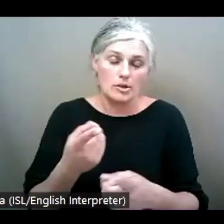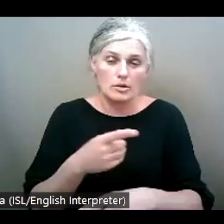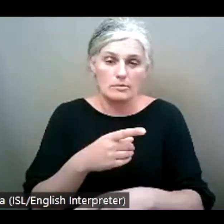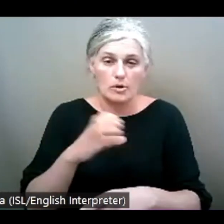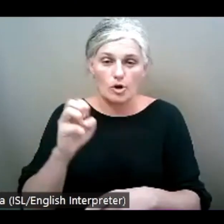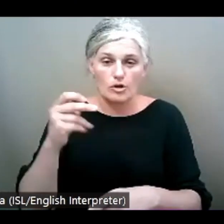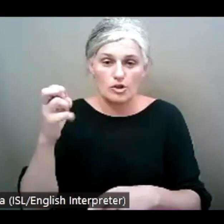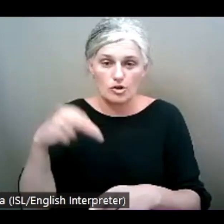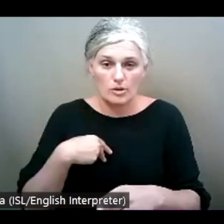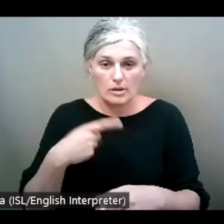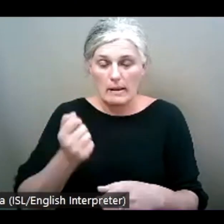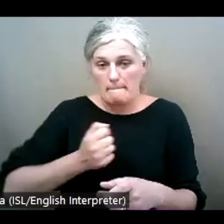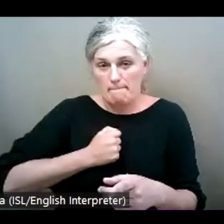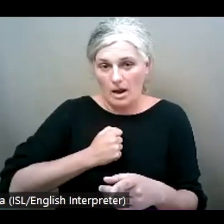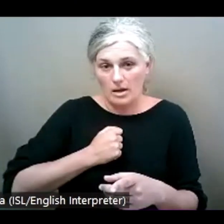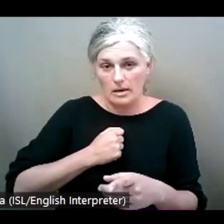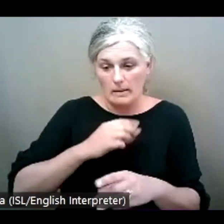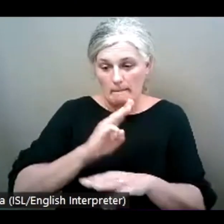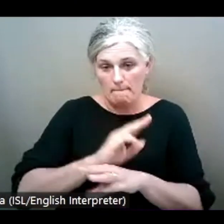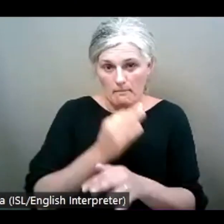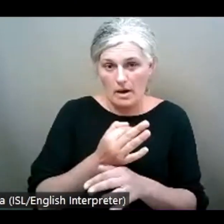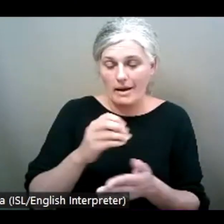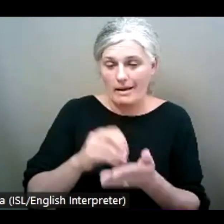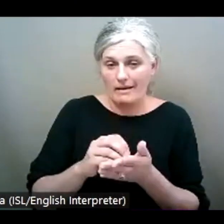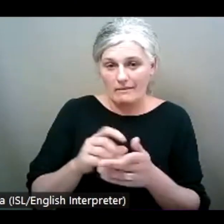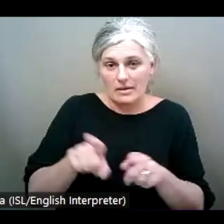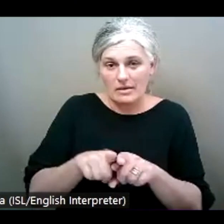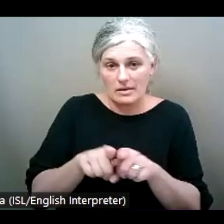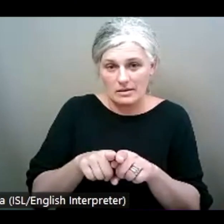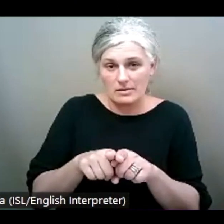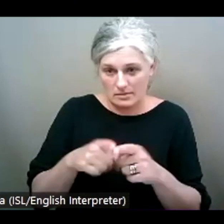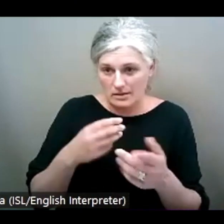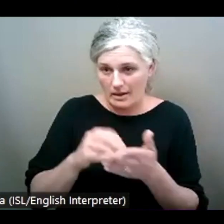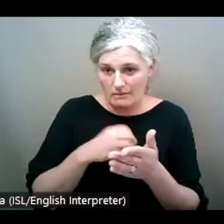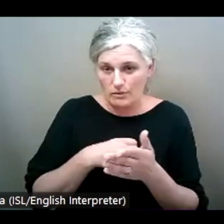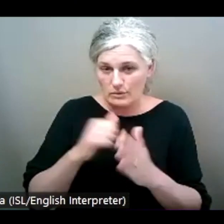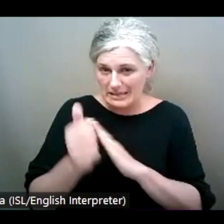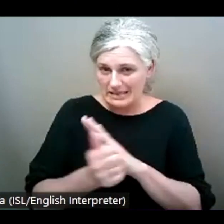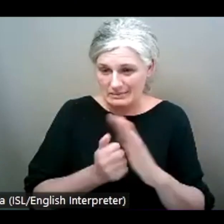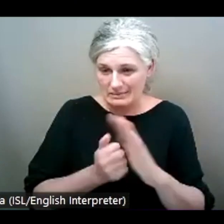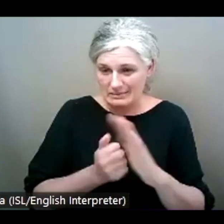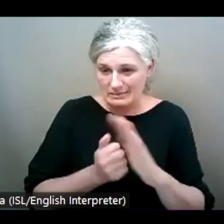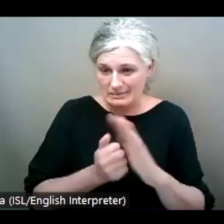my working class parents had to send me to a special school. Nowadays,